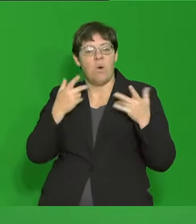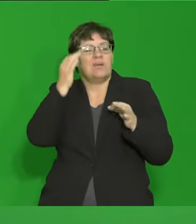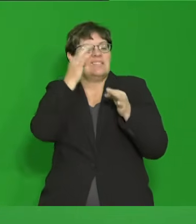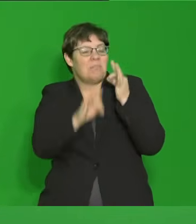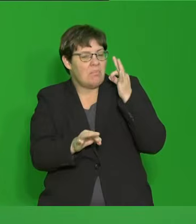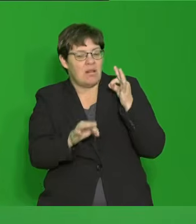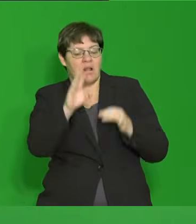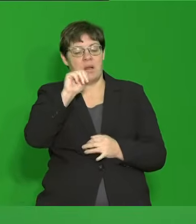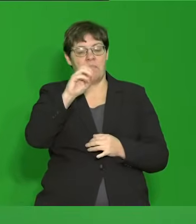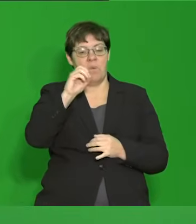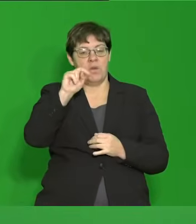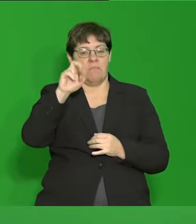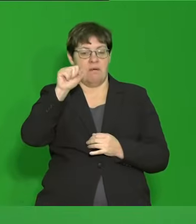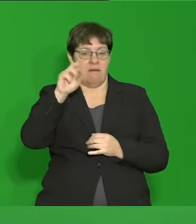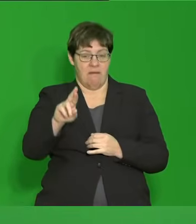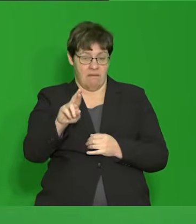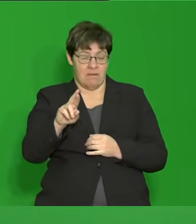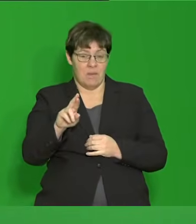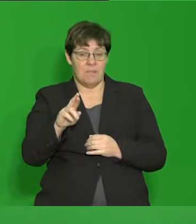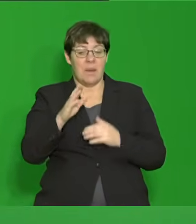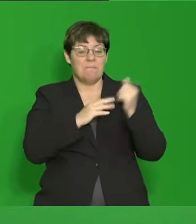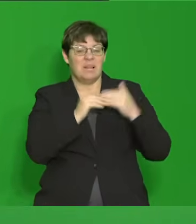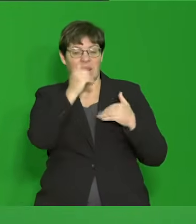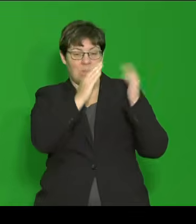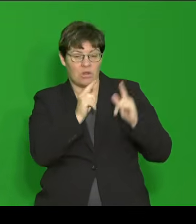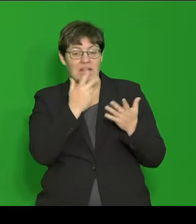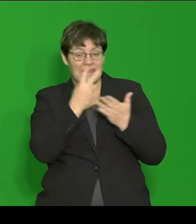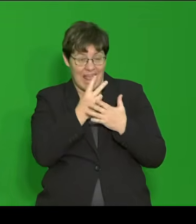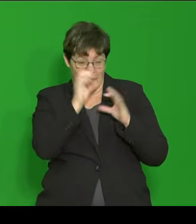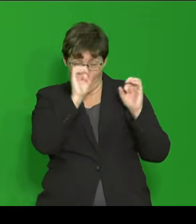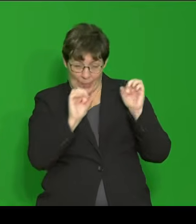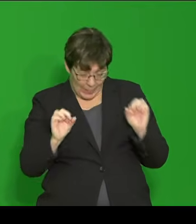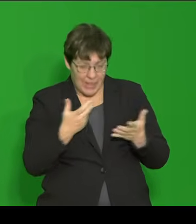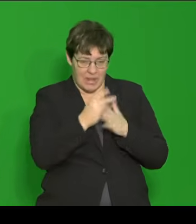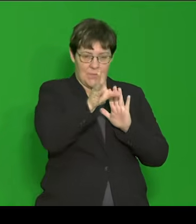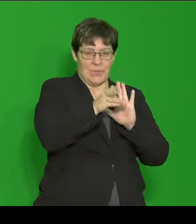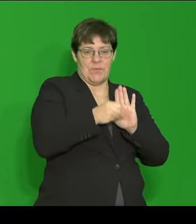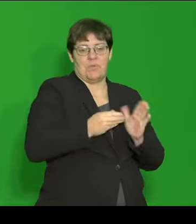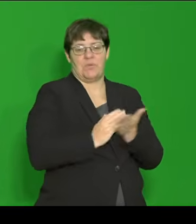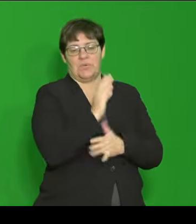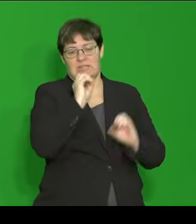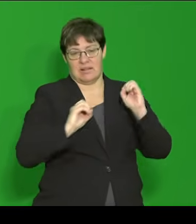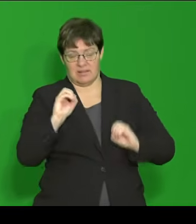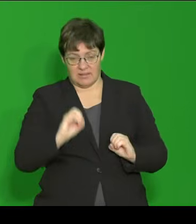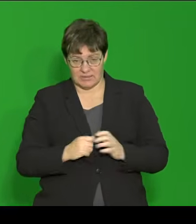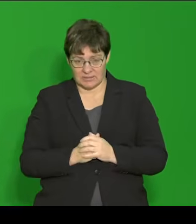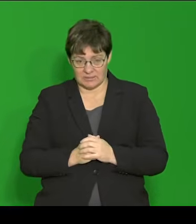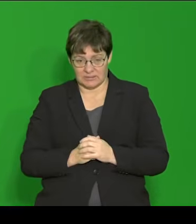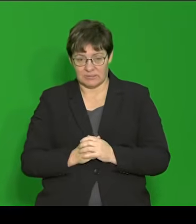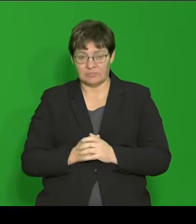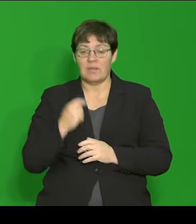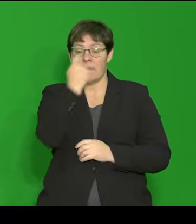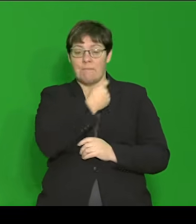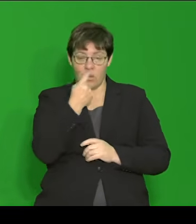simplest monomers or building blocks that then can be absorbed. Right, so ingestion once in the